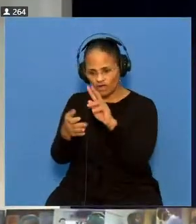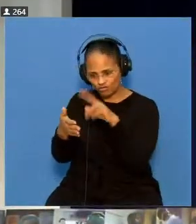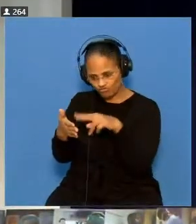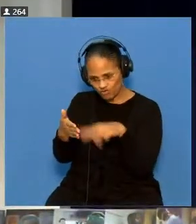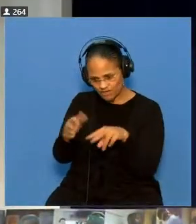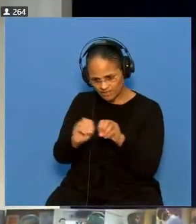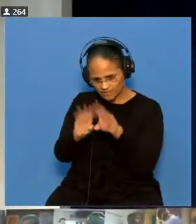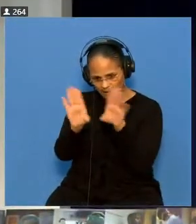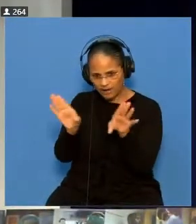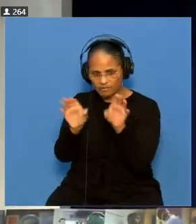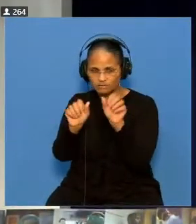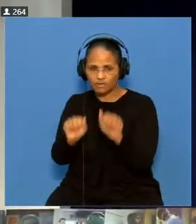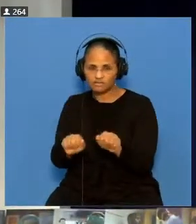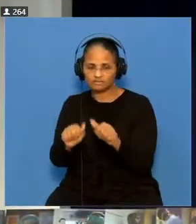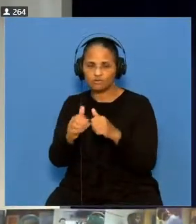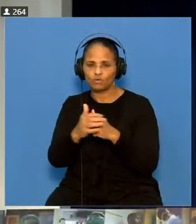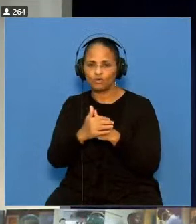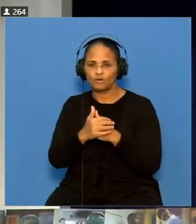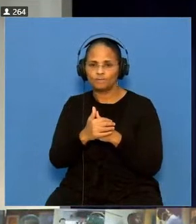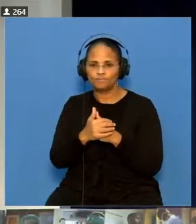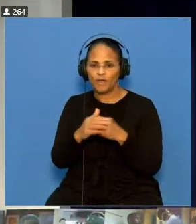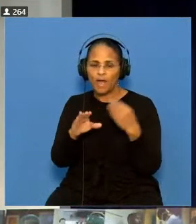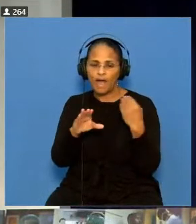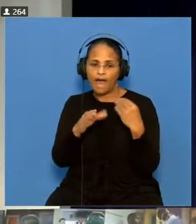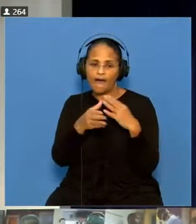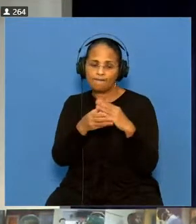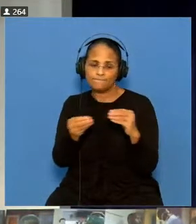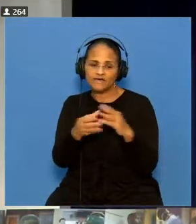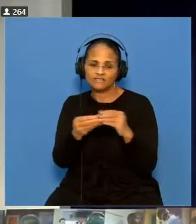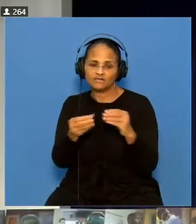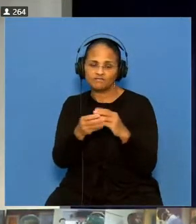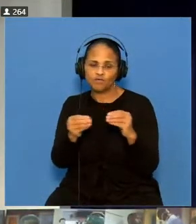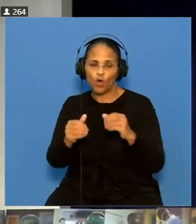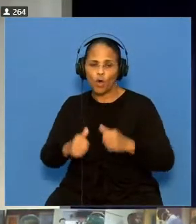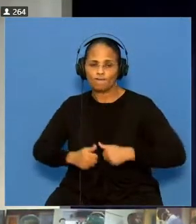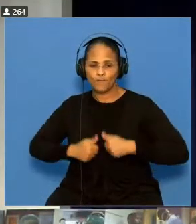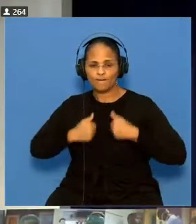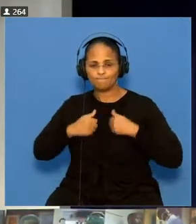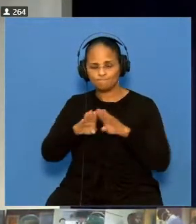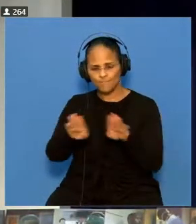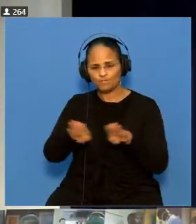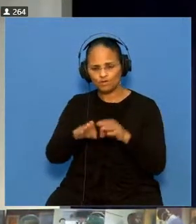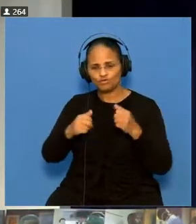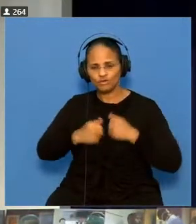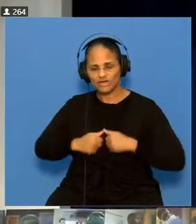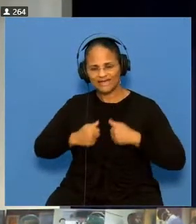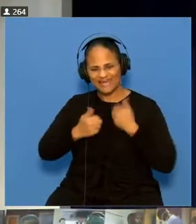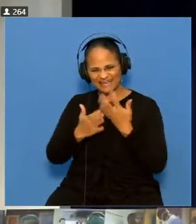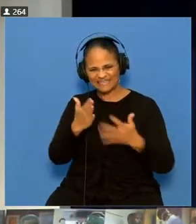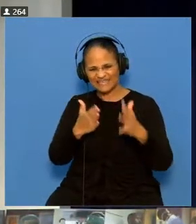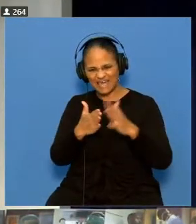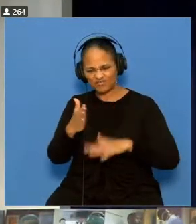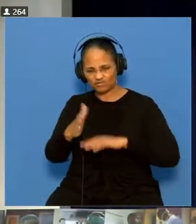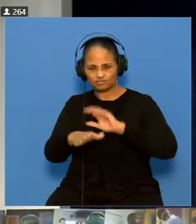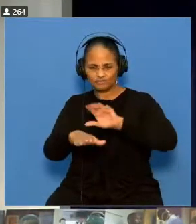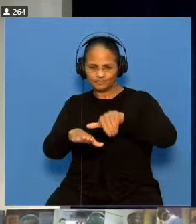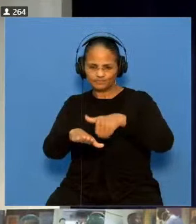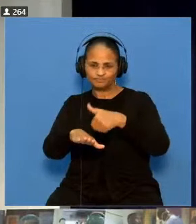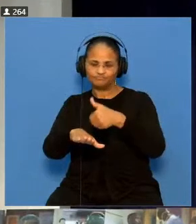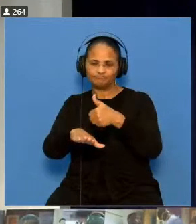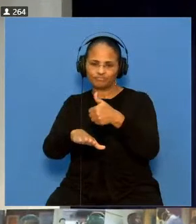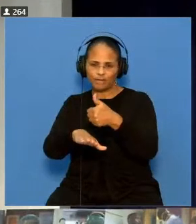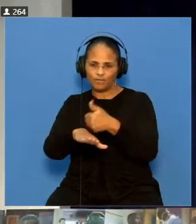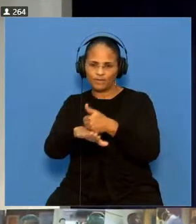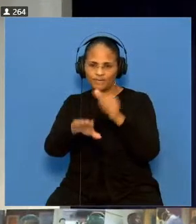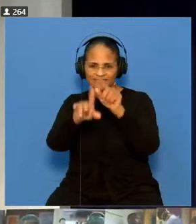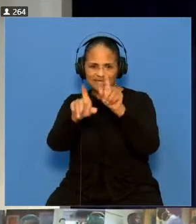clear as possible. A message came from a Bermuda resident who was getting their scheduled COVID test on January 1st at 10